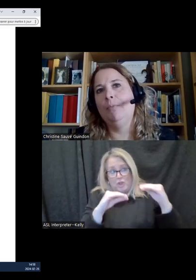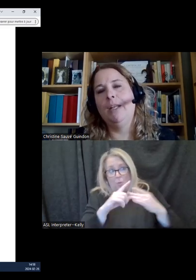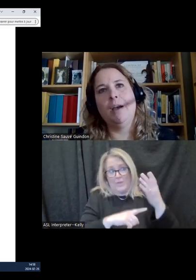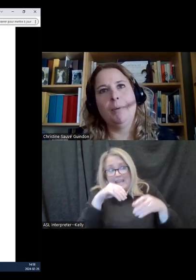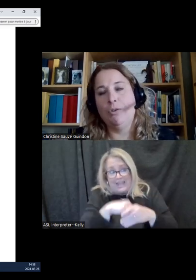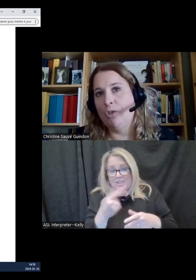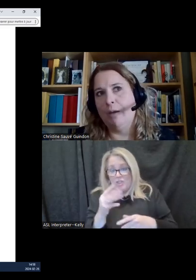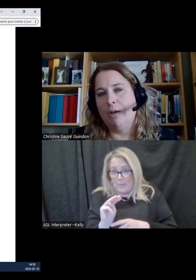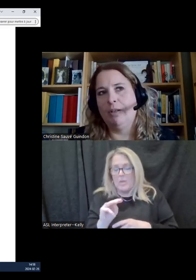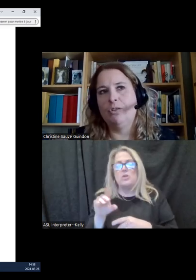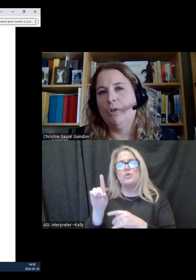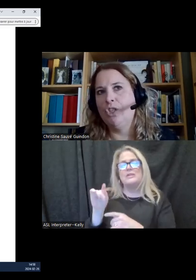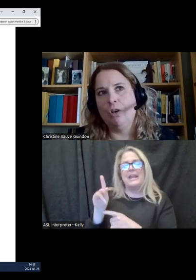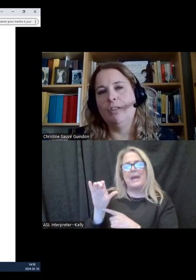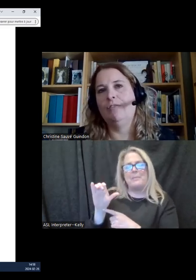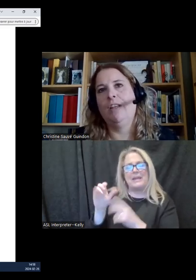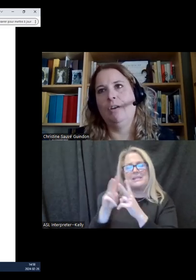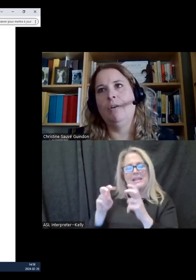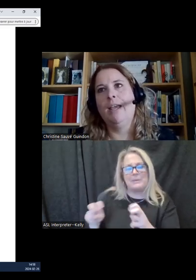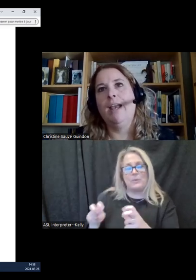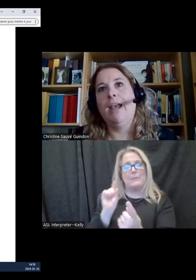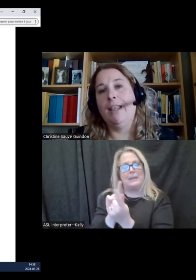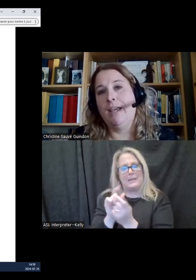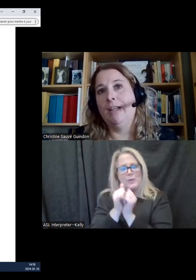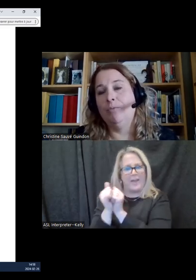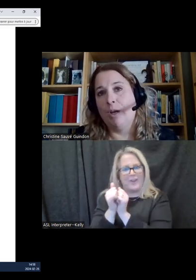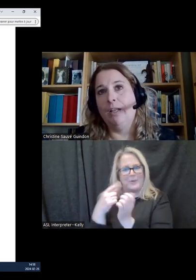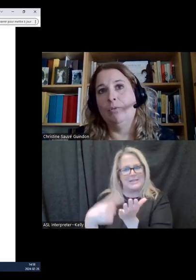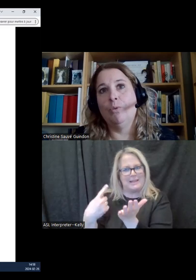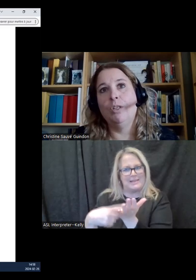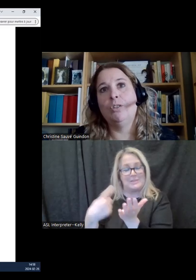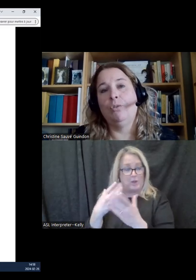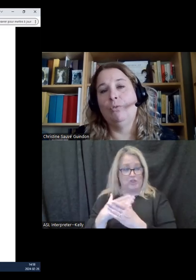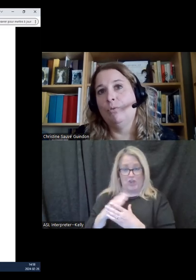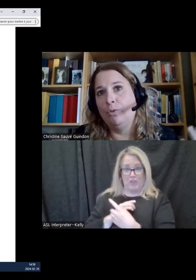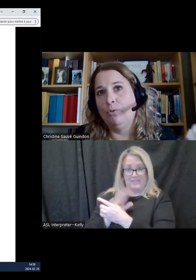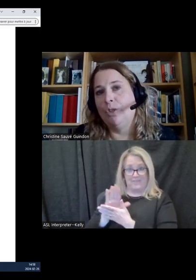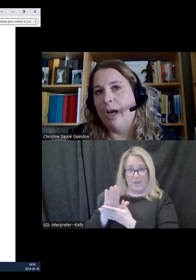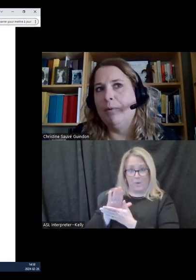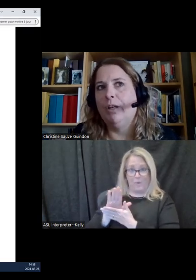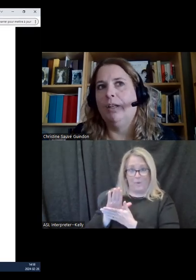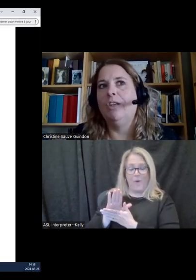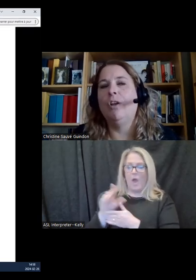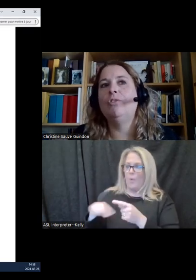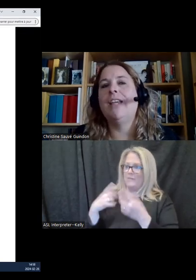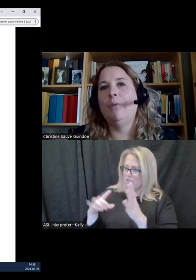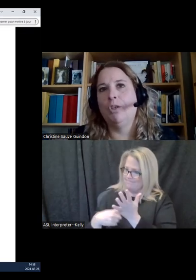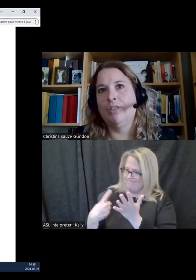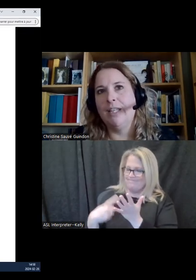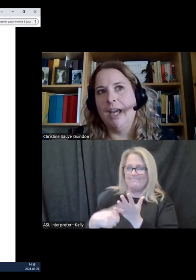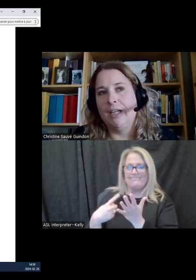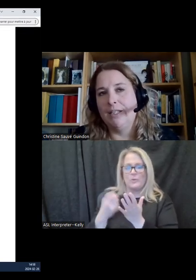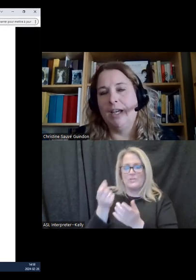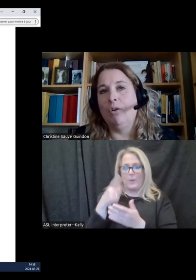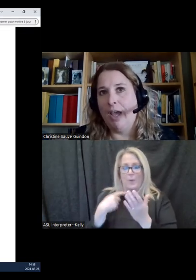is you meet up and you talk about it. So I shared this video. And then, right, once you talk about it and you understand what